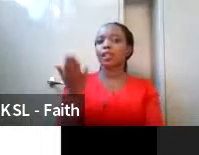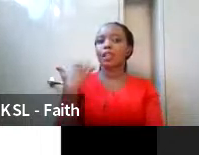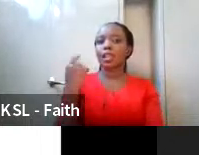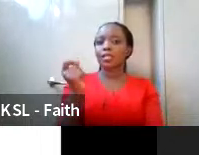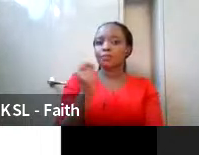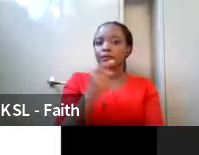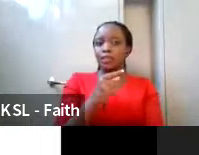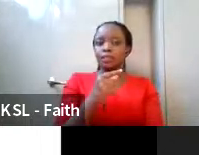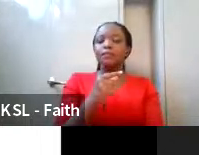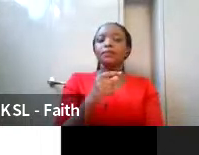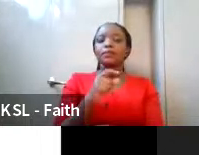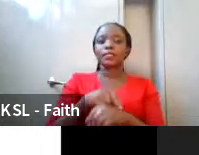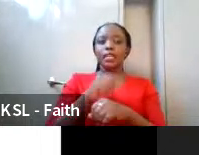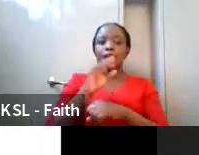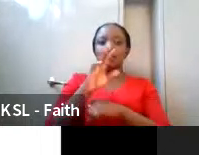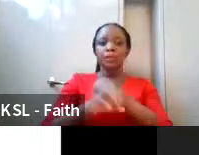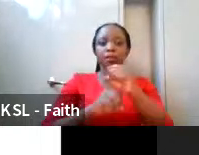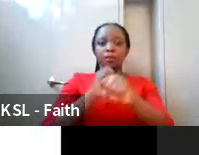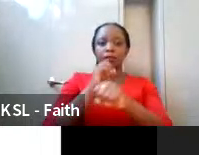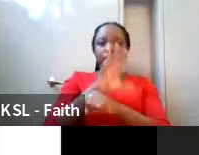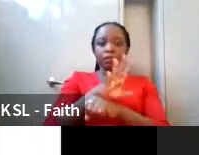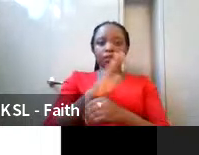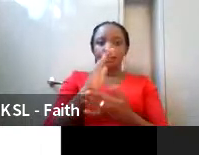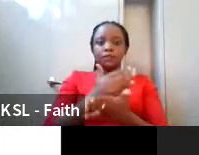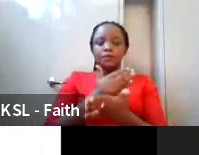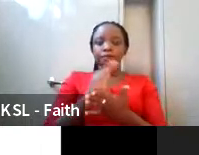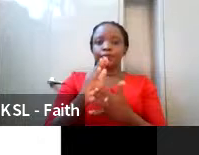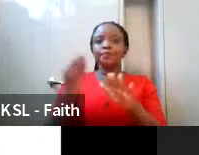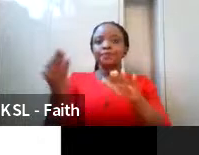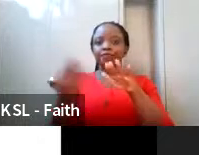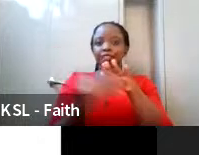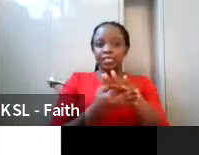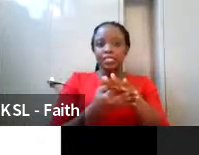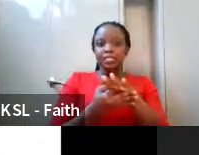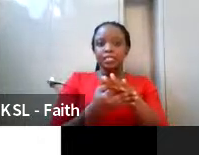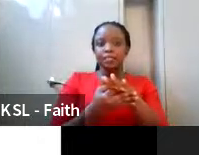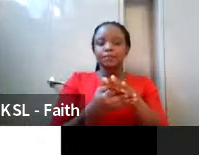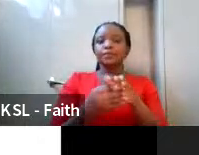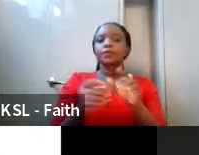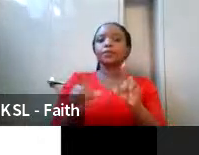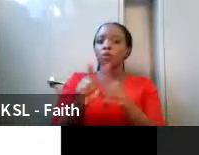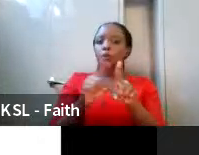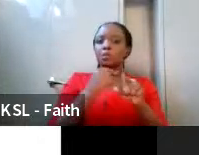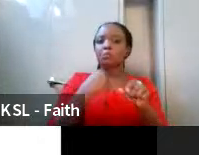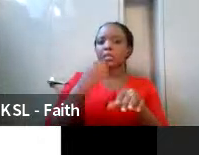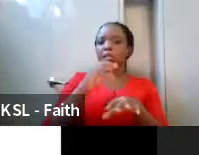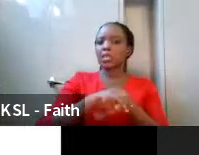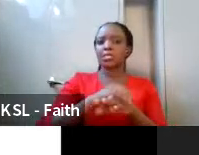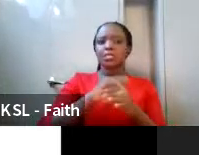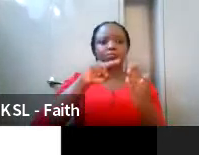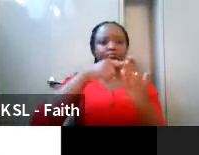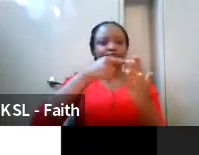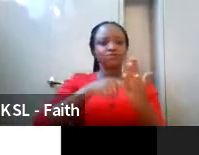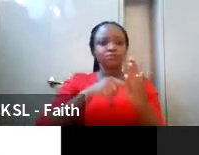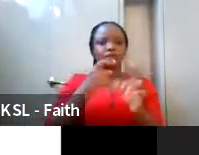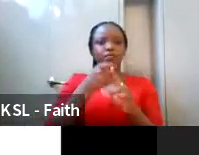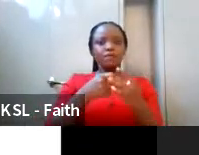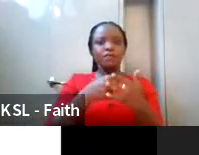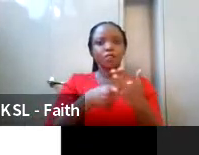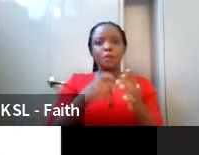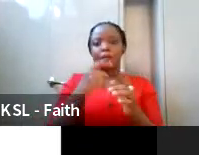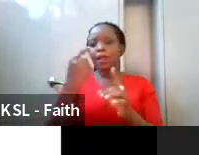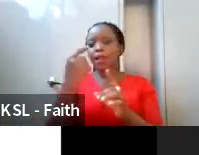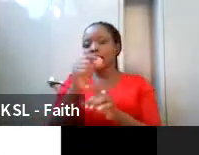on the auto-populated return, I also got entries from probably another taxpayer